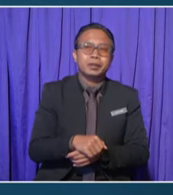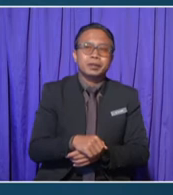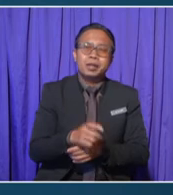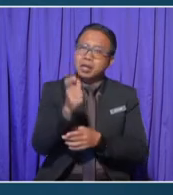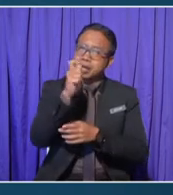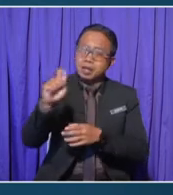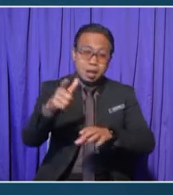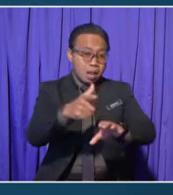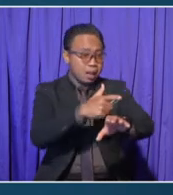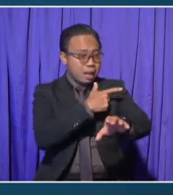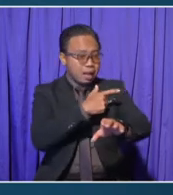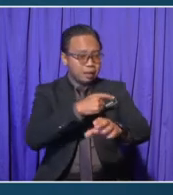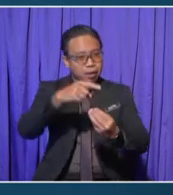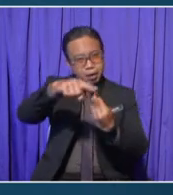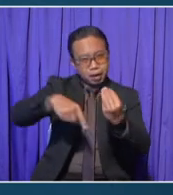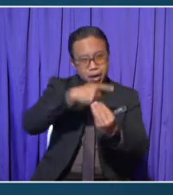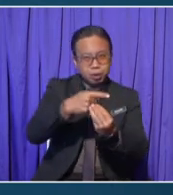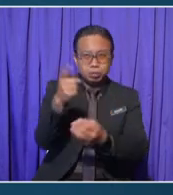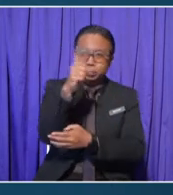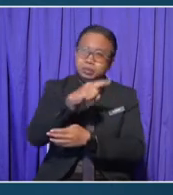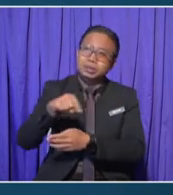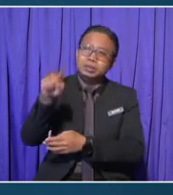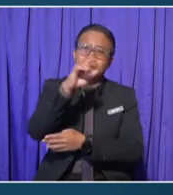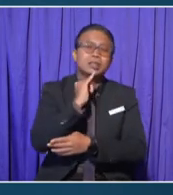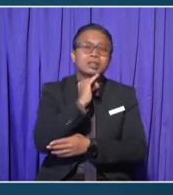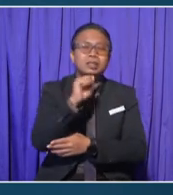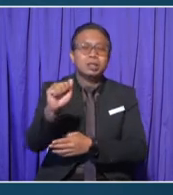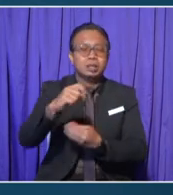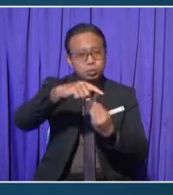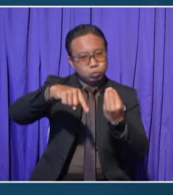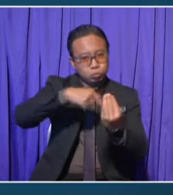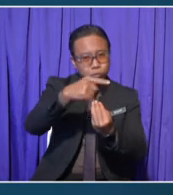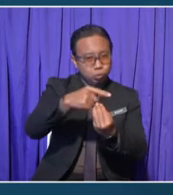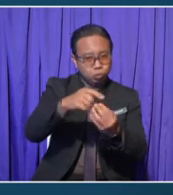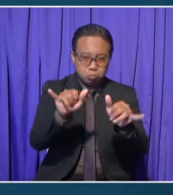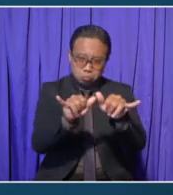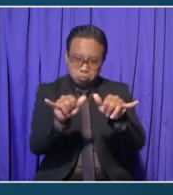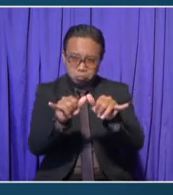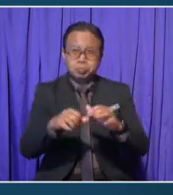The length around a circle is a circumference.